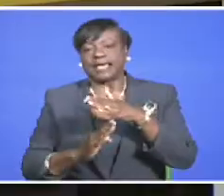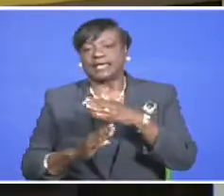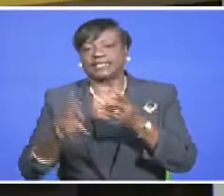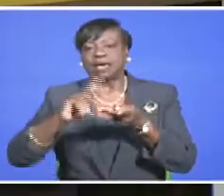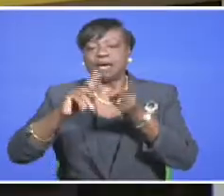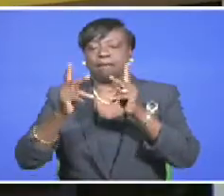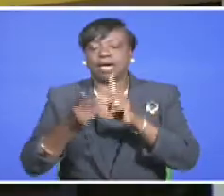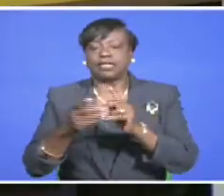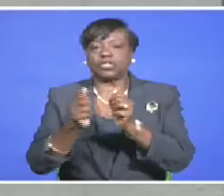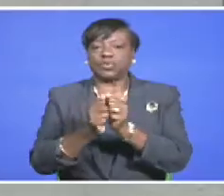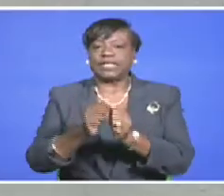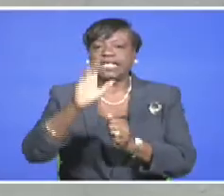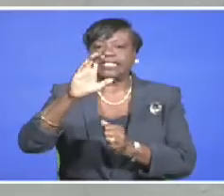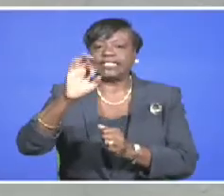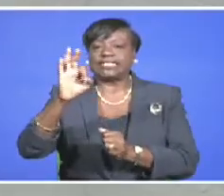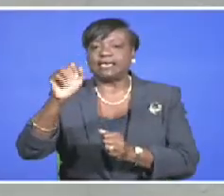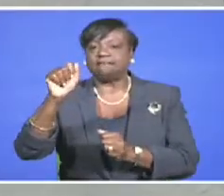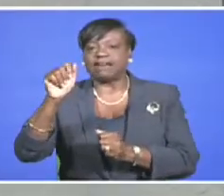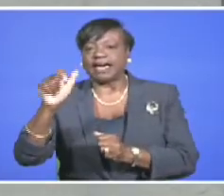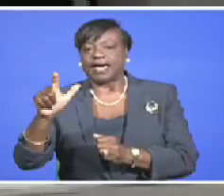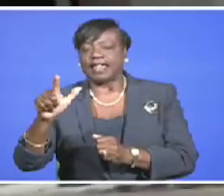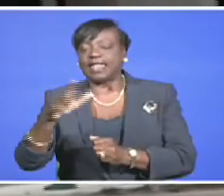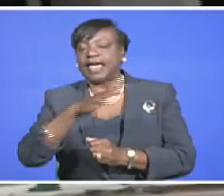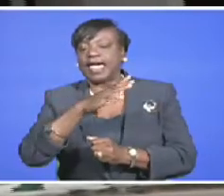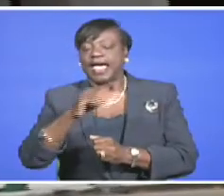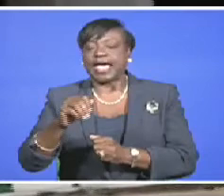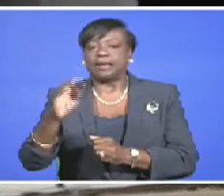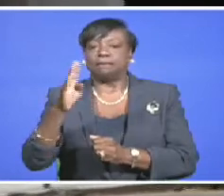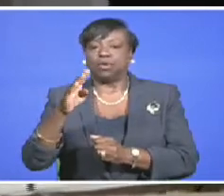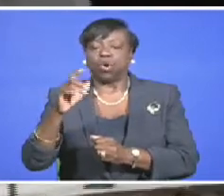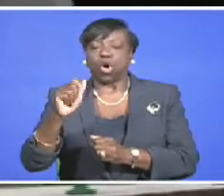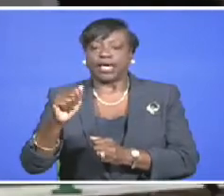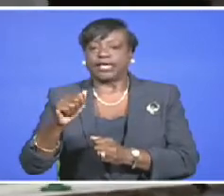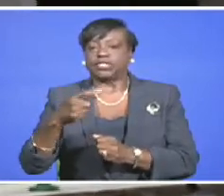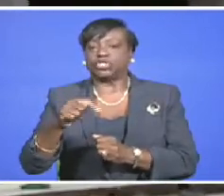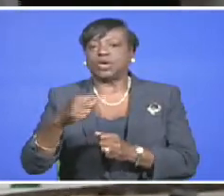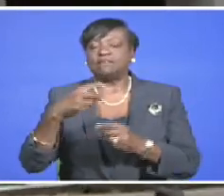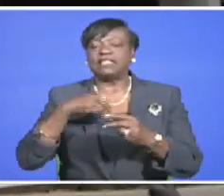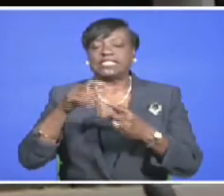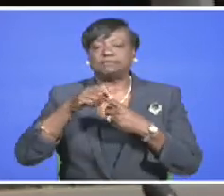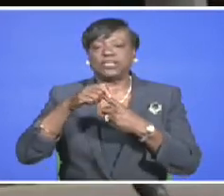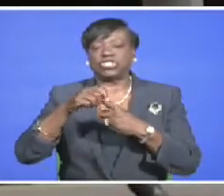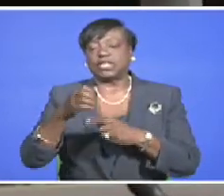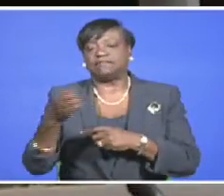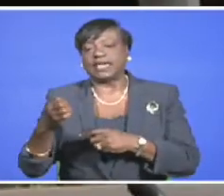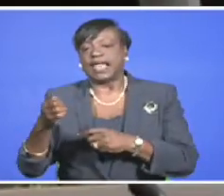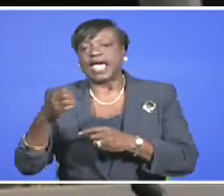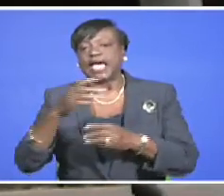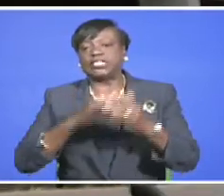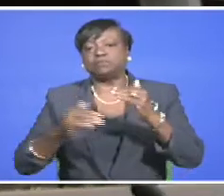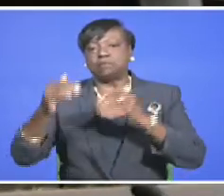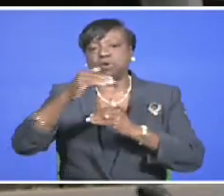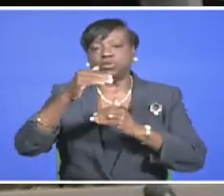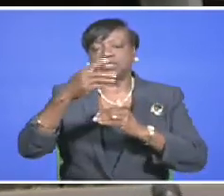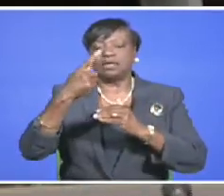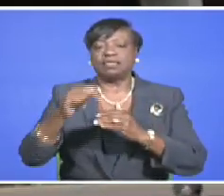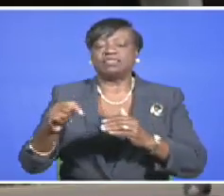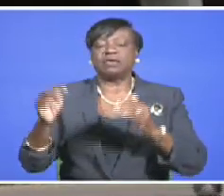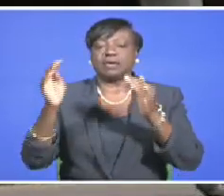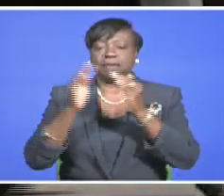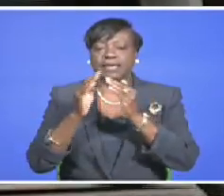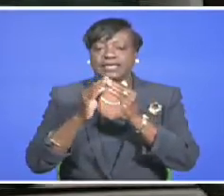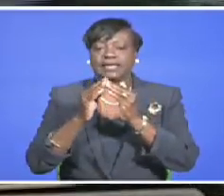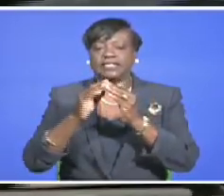Banks, CFAL, and Blue Orchid Advertising to execute special events and promote the campaign in the print, broadcast, and